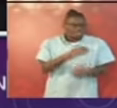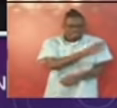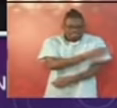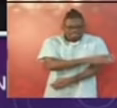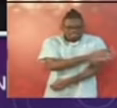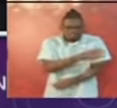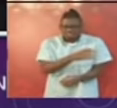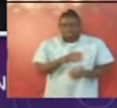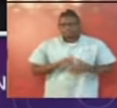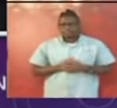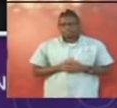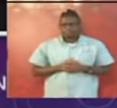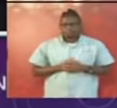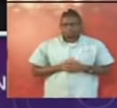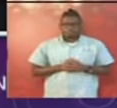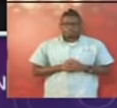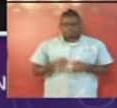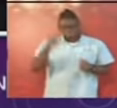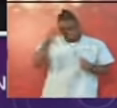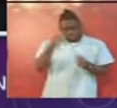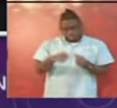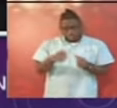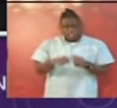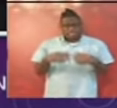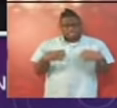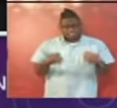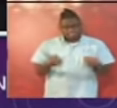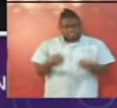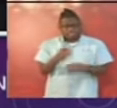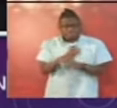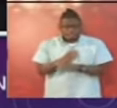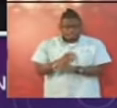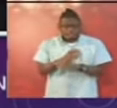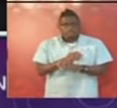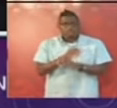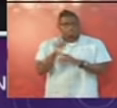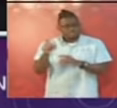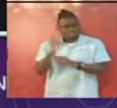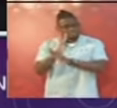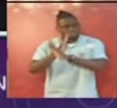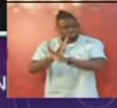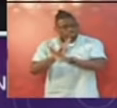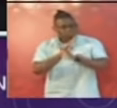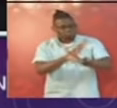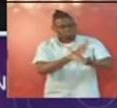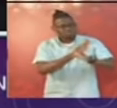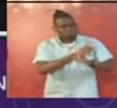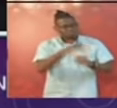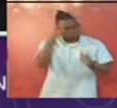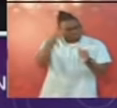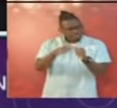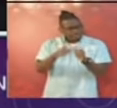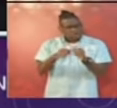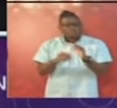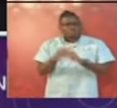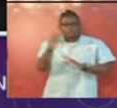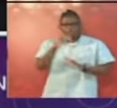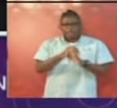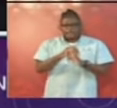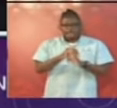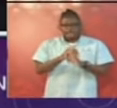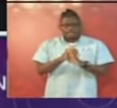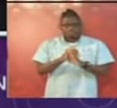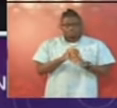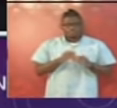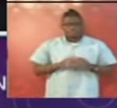is prevention when we're speaking about healthcare. And the month of October is Pinktober, as we try to increase awareness about breast